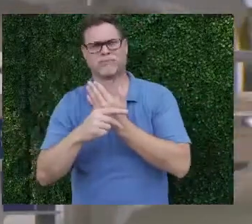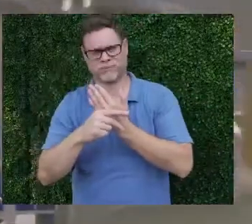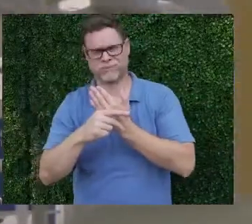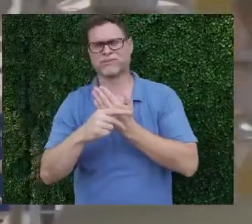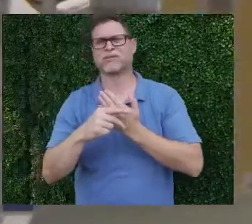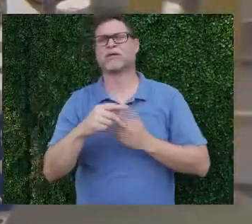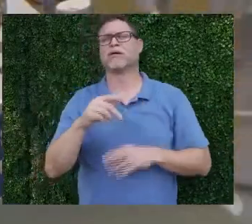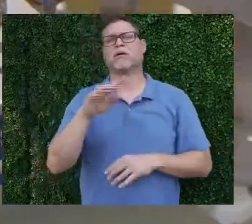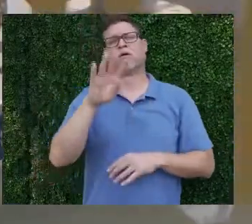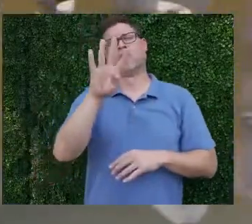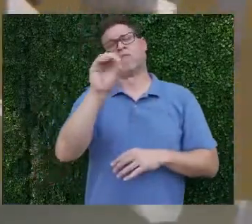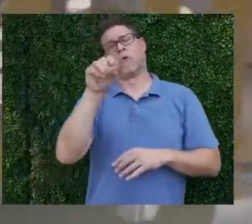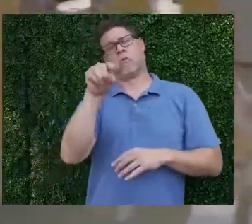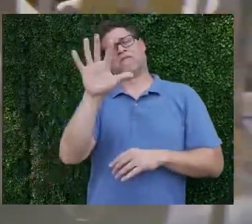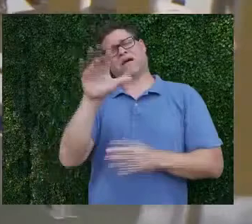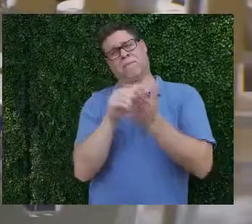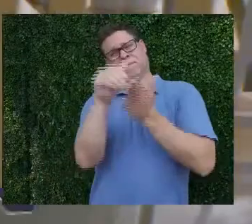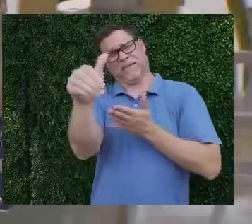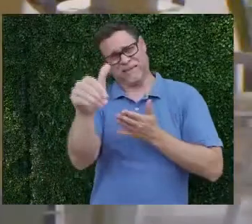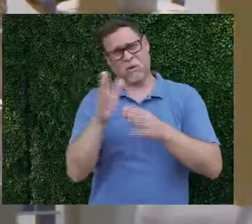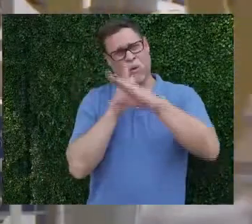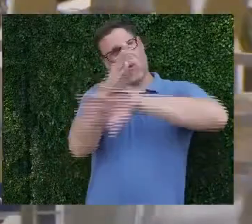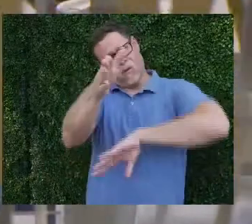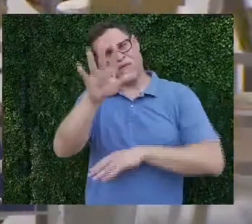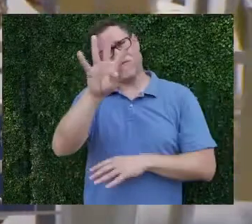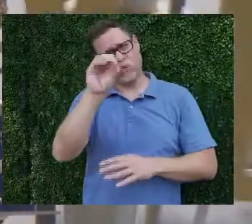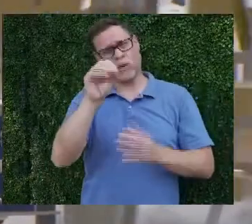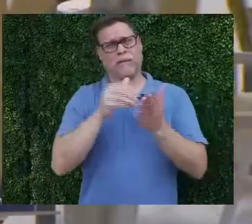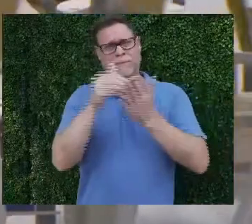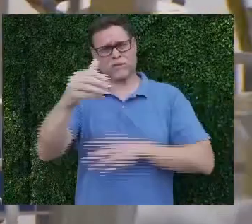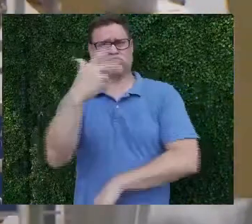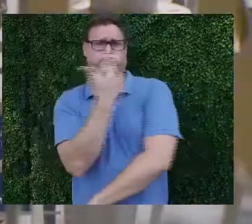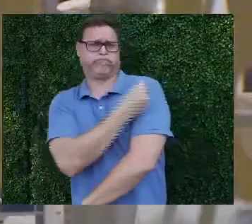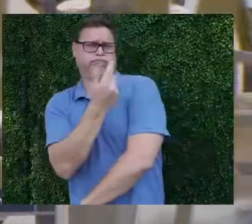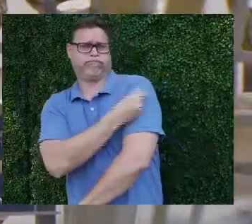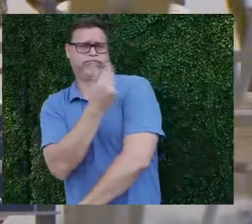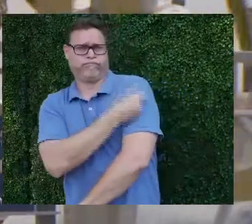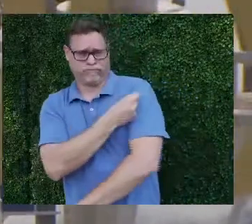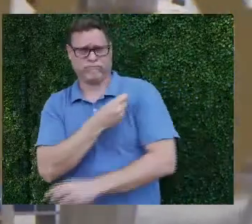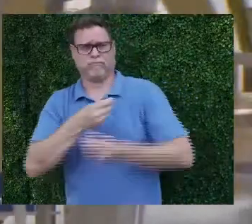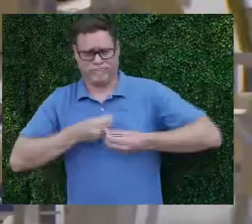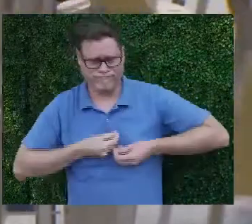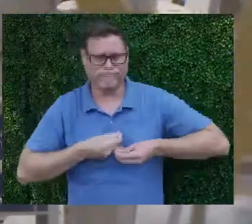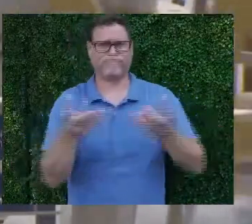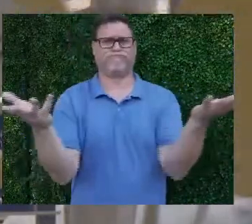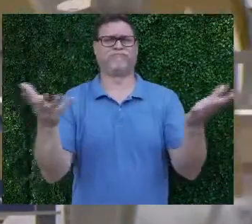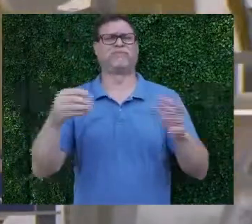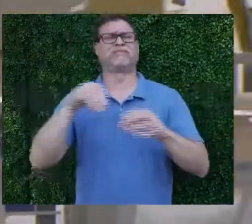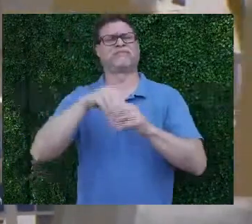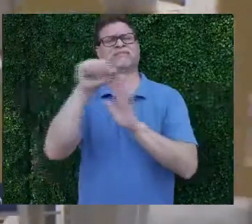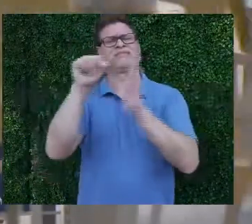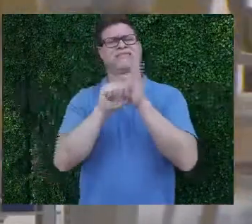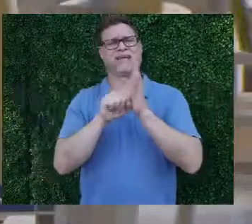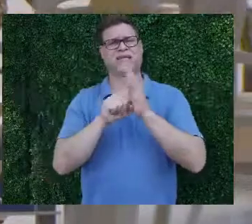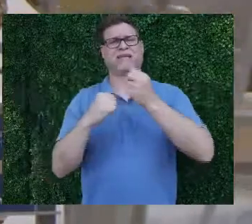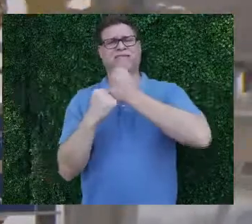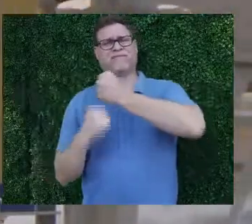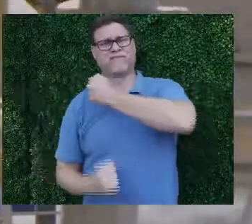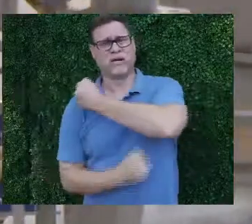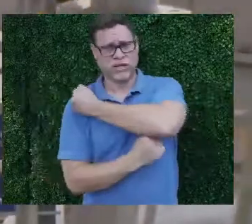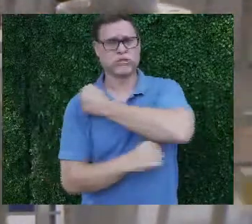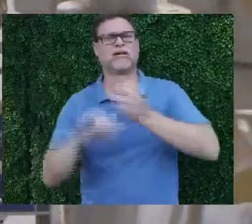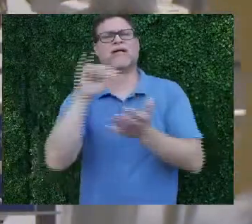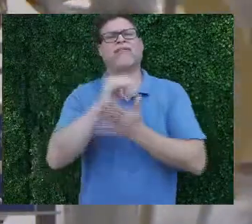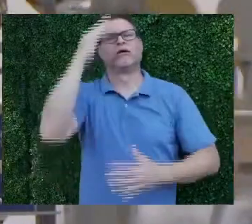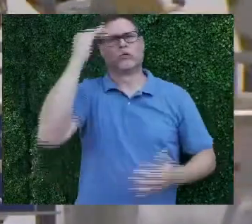But 40.5 million, over 40 million doses of vaccines have been administered in the state. And foundationally, that's why